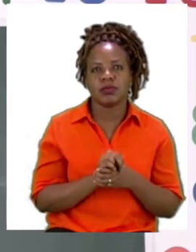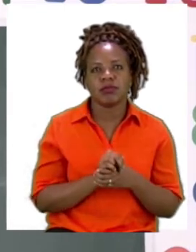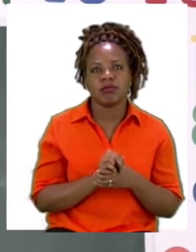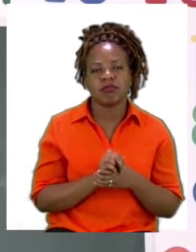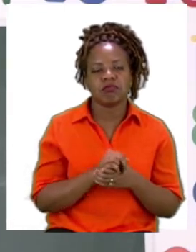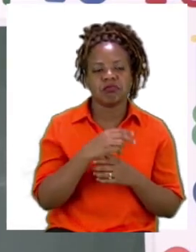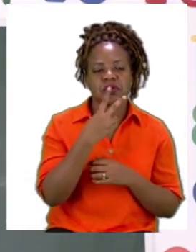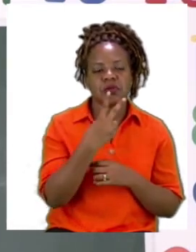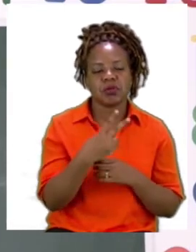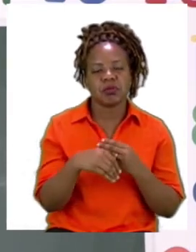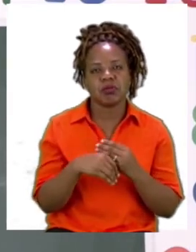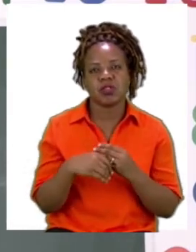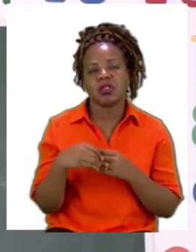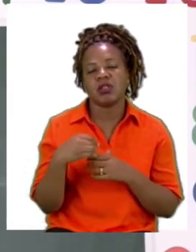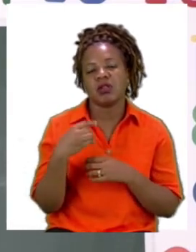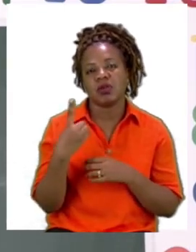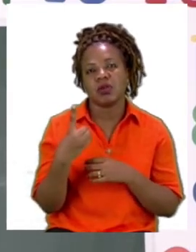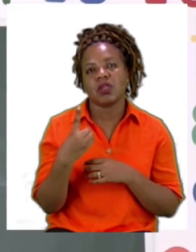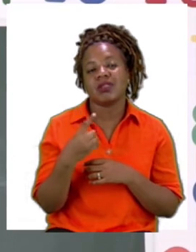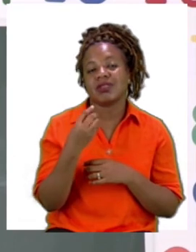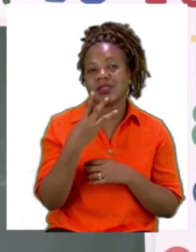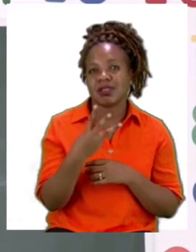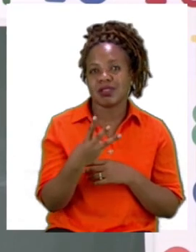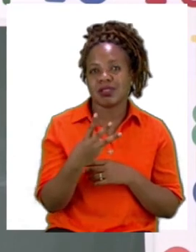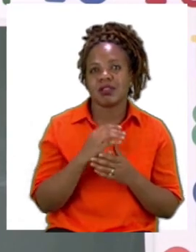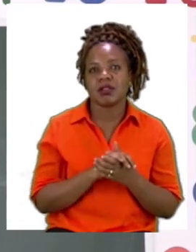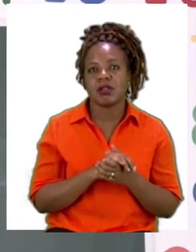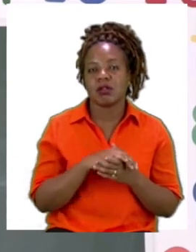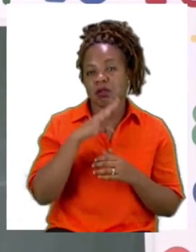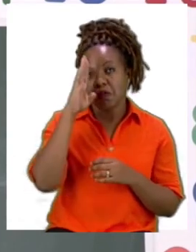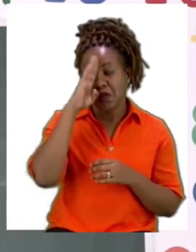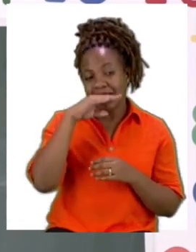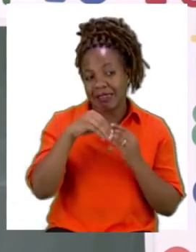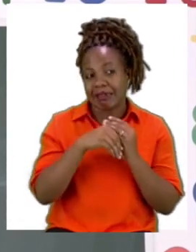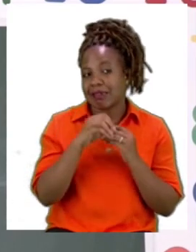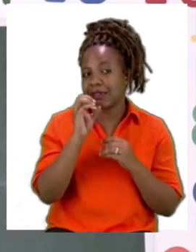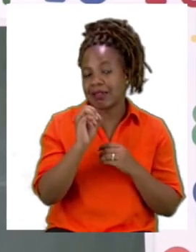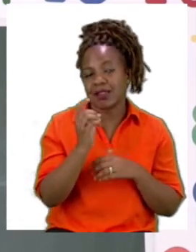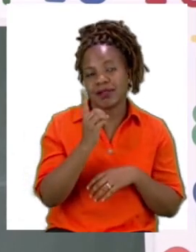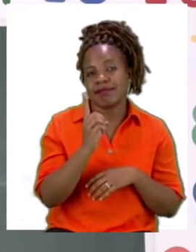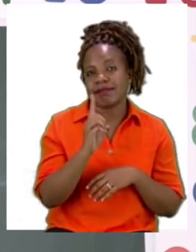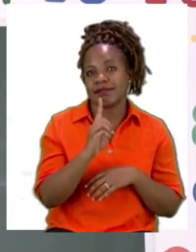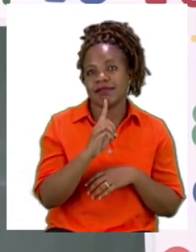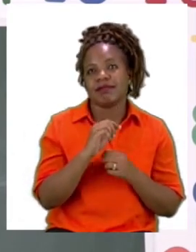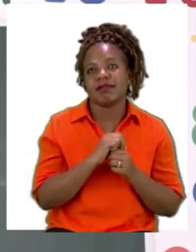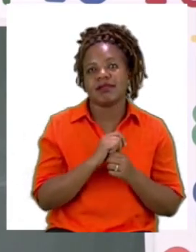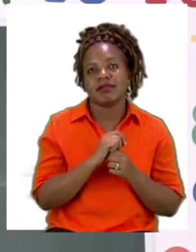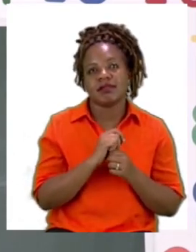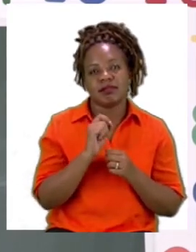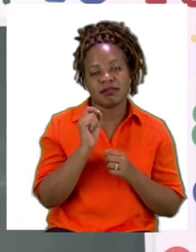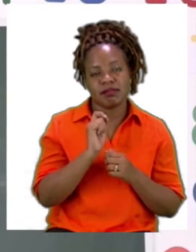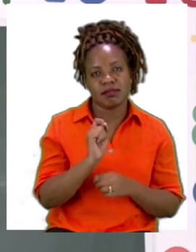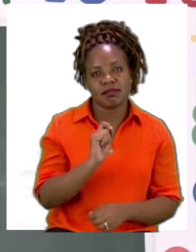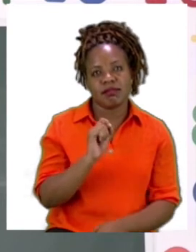easy. That is 3. But don't forget to add the zero that we left behind. So